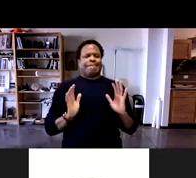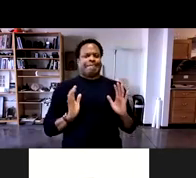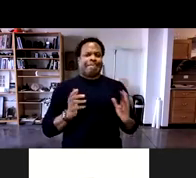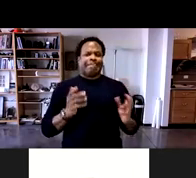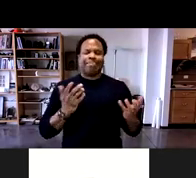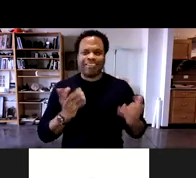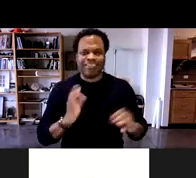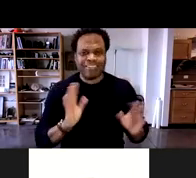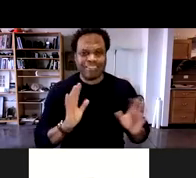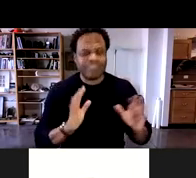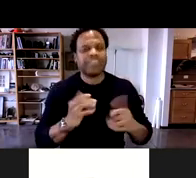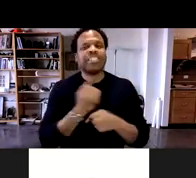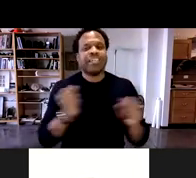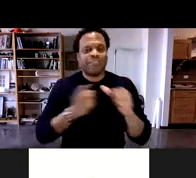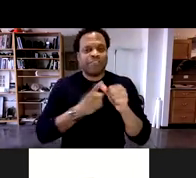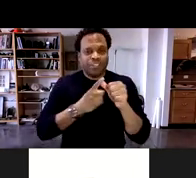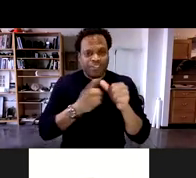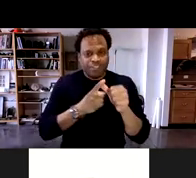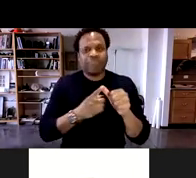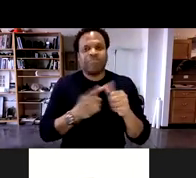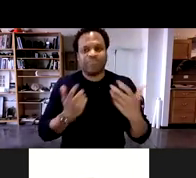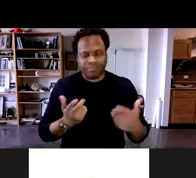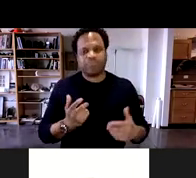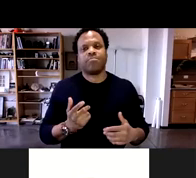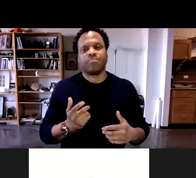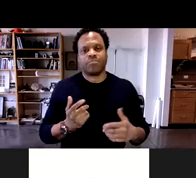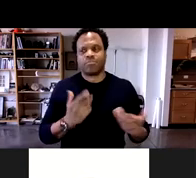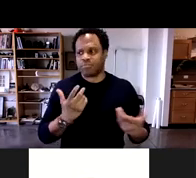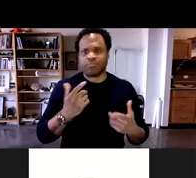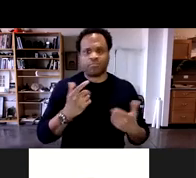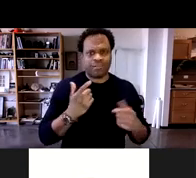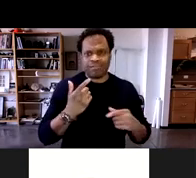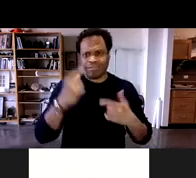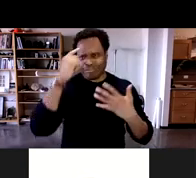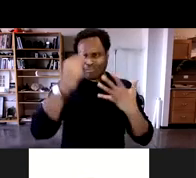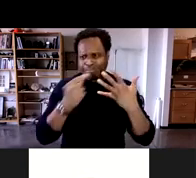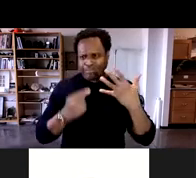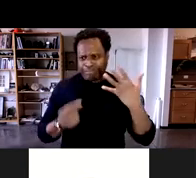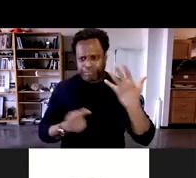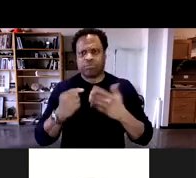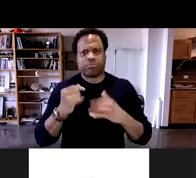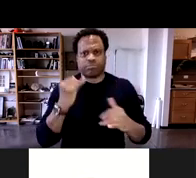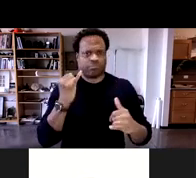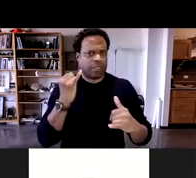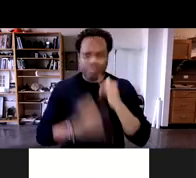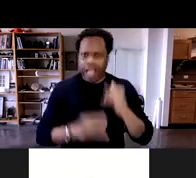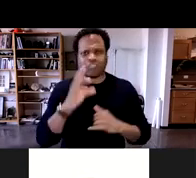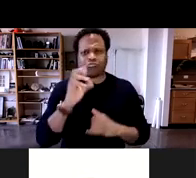be aware that's an exposure risk, so maybe avoid doing that, because obviously safety is first above all